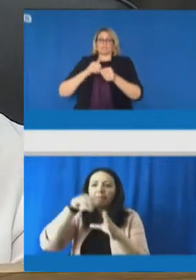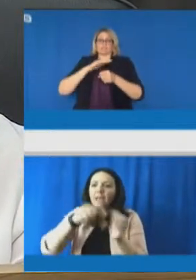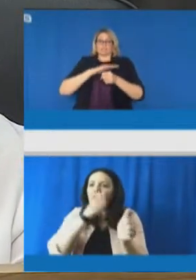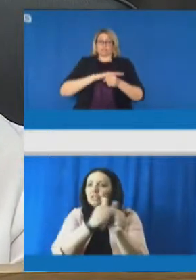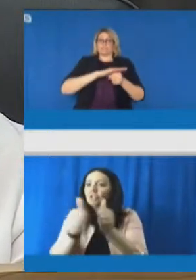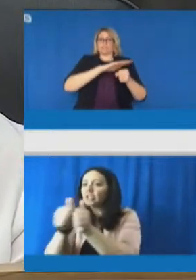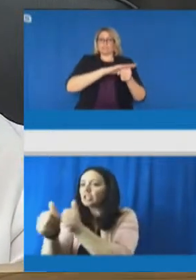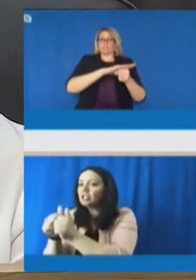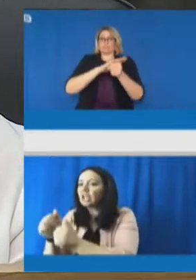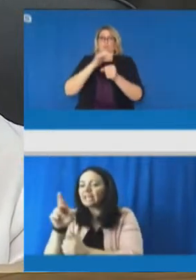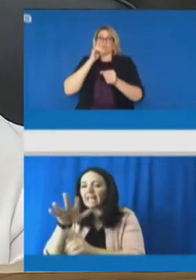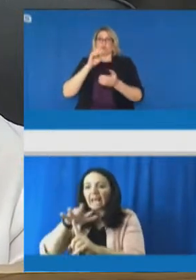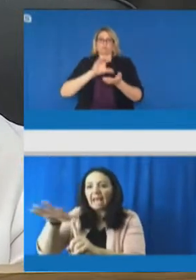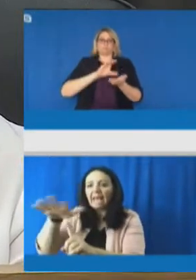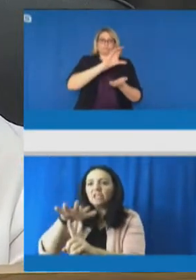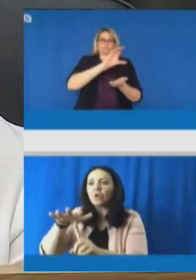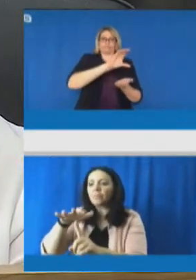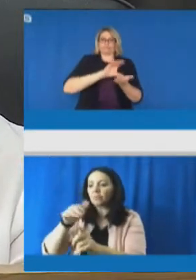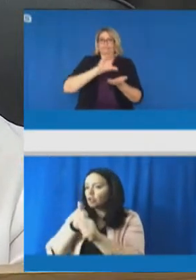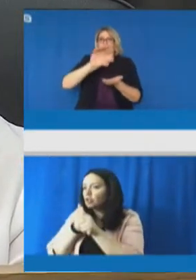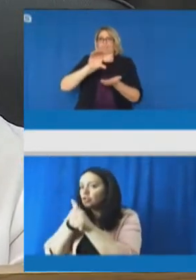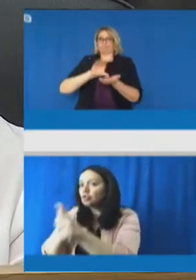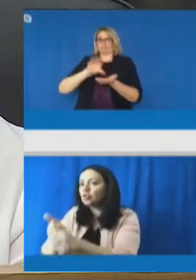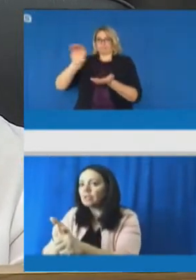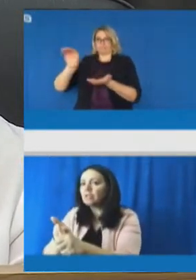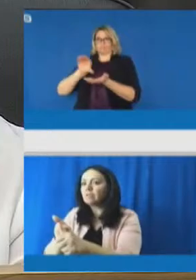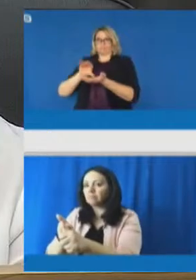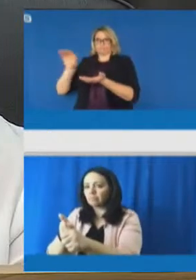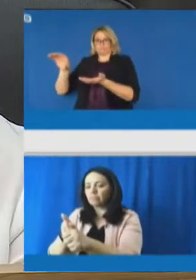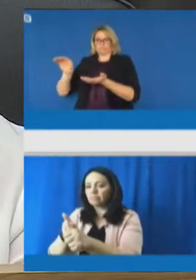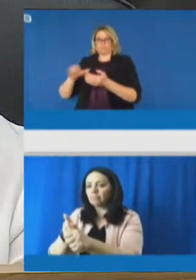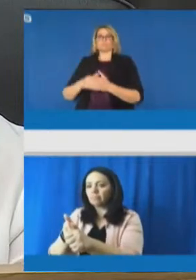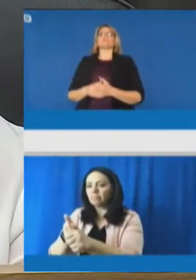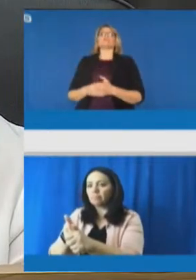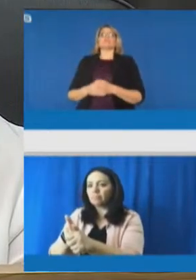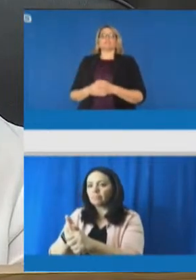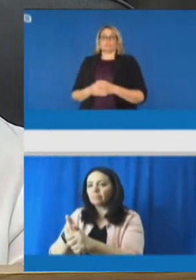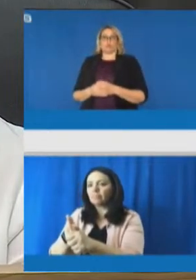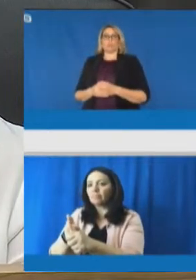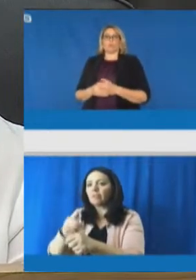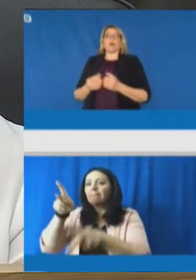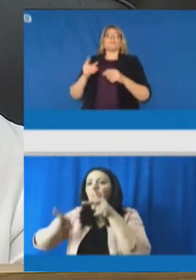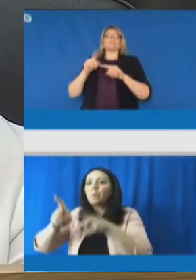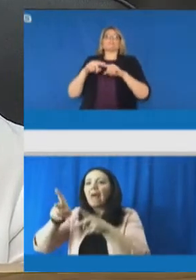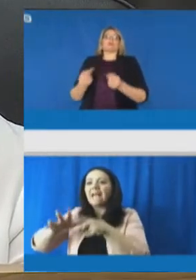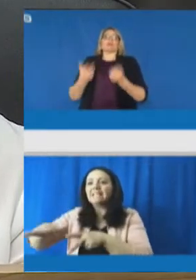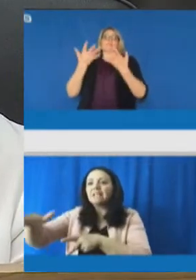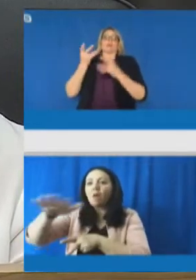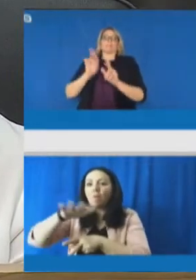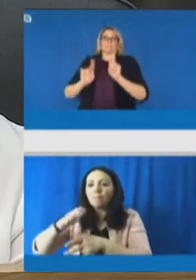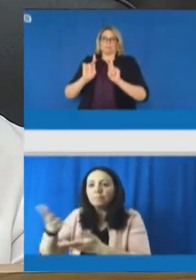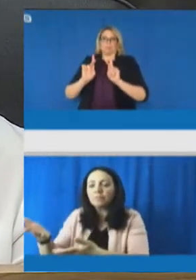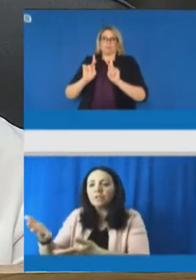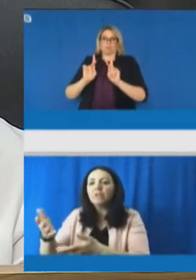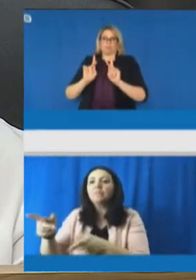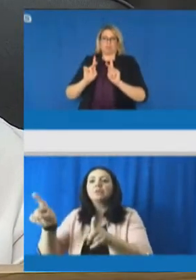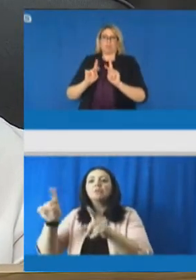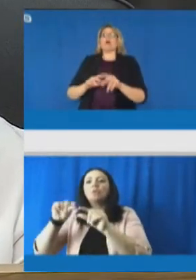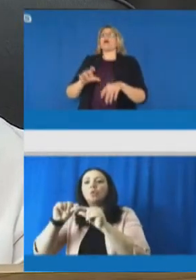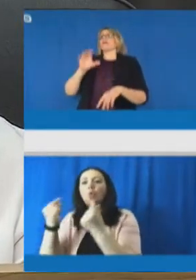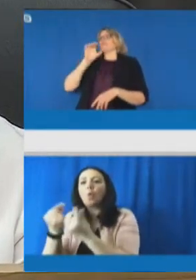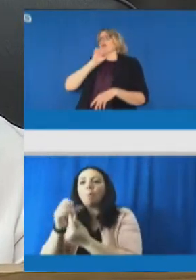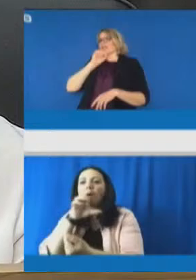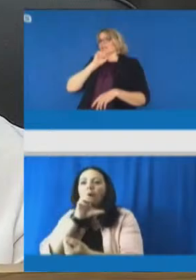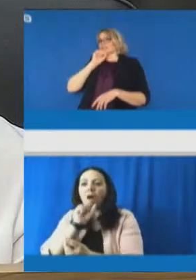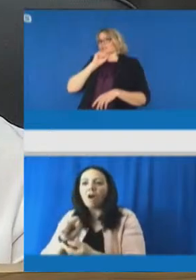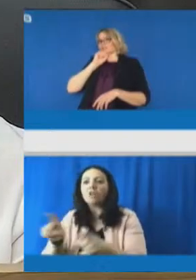so we have a medical pharmaceutical company who is responsible for the distribution and whatever